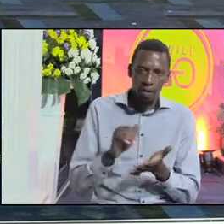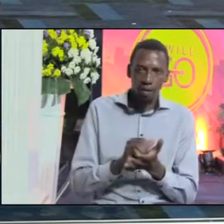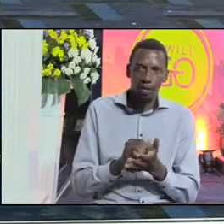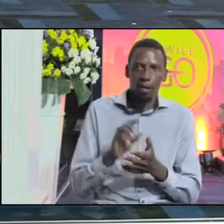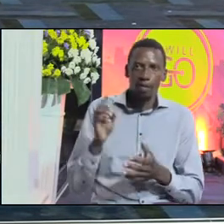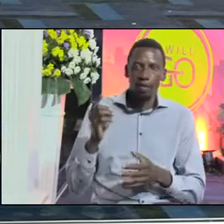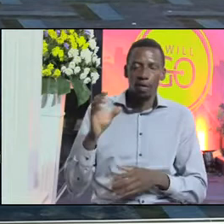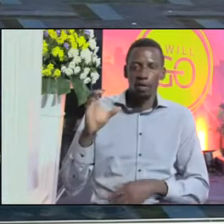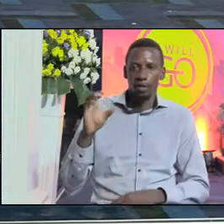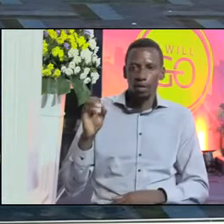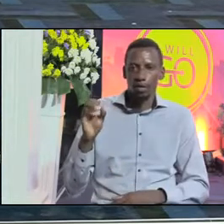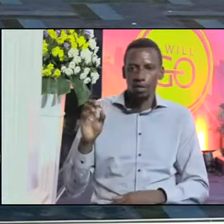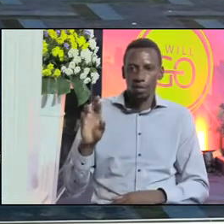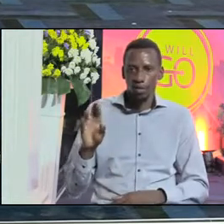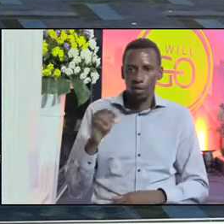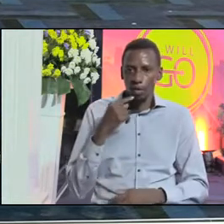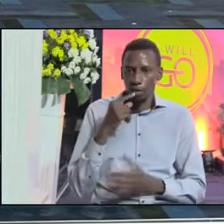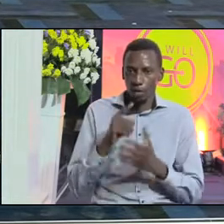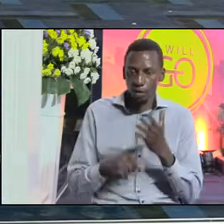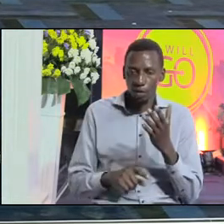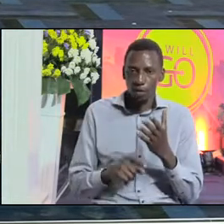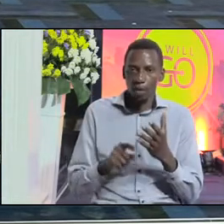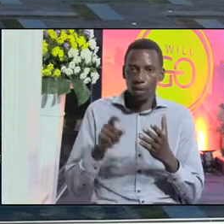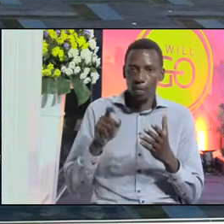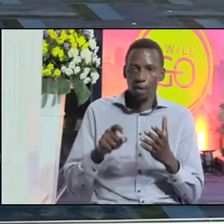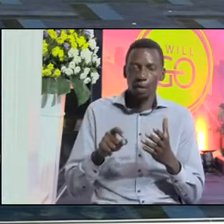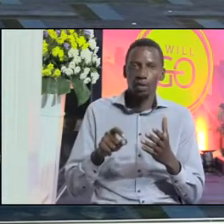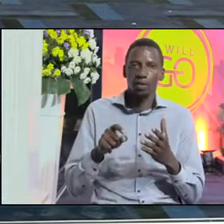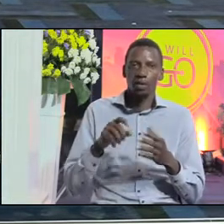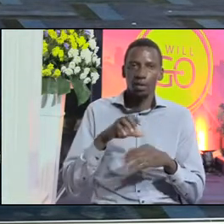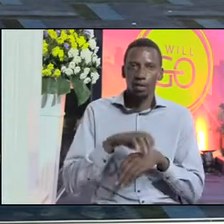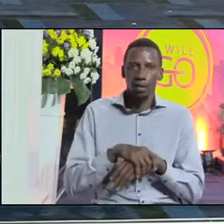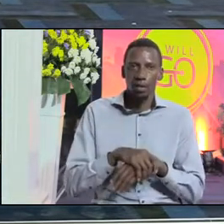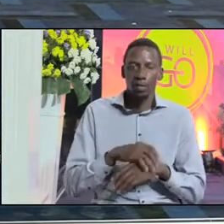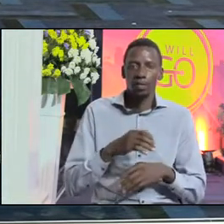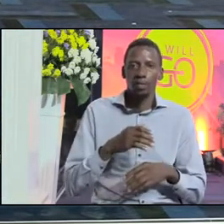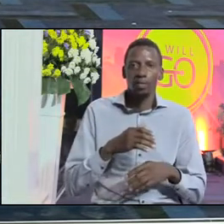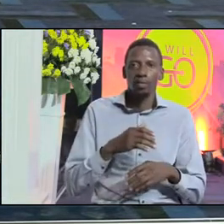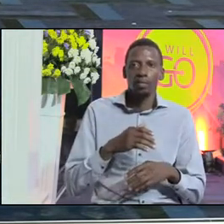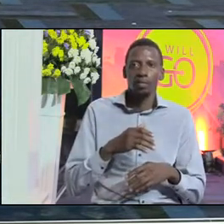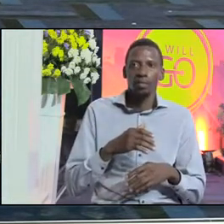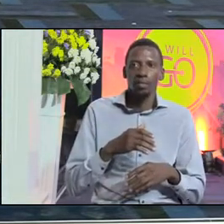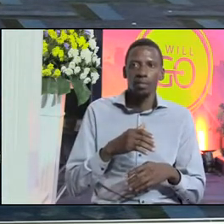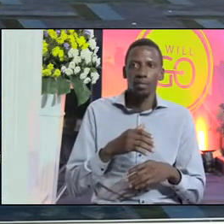must take our internal church problems to,